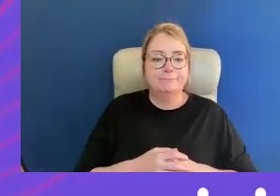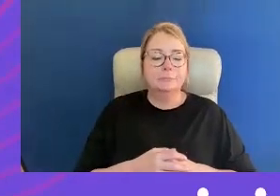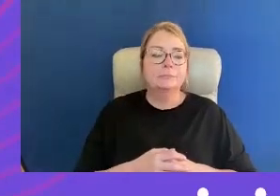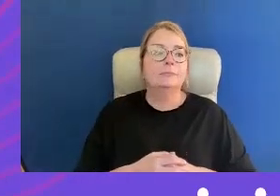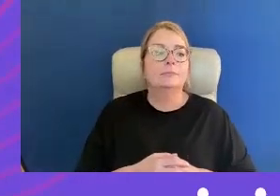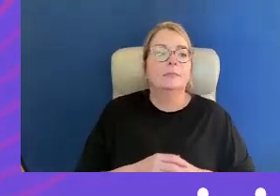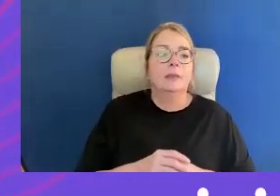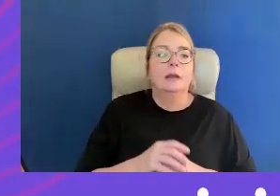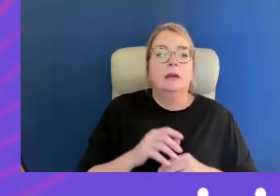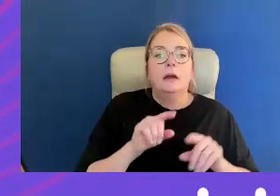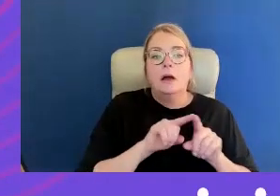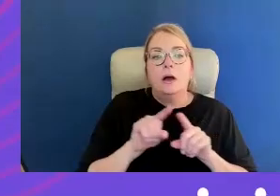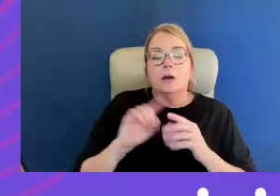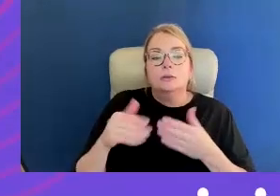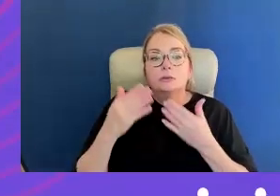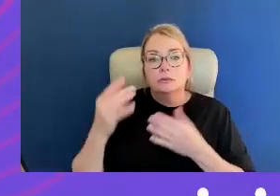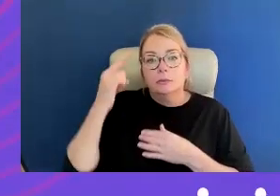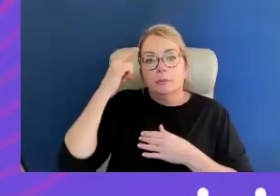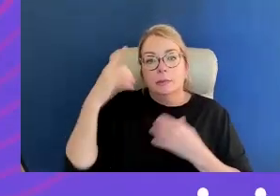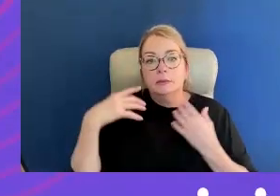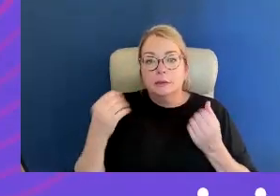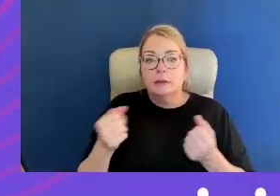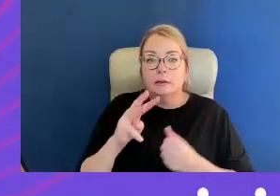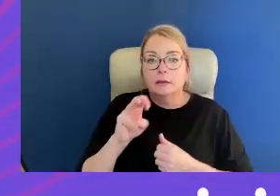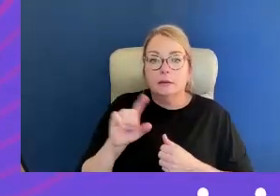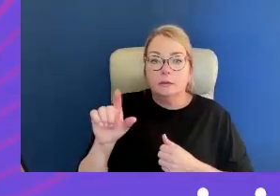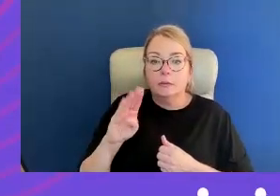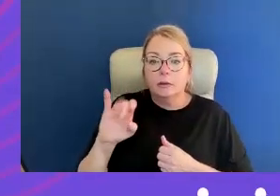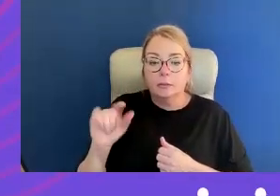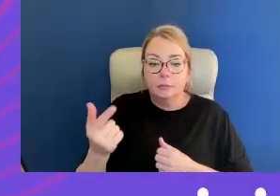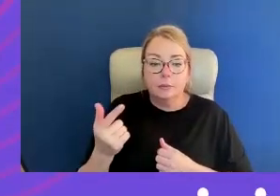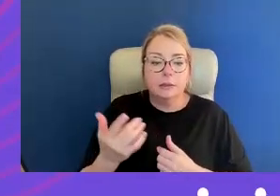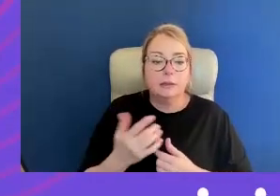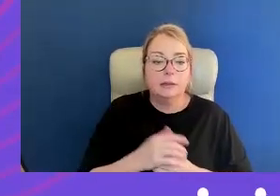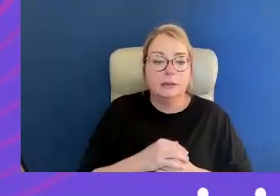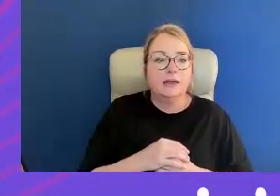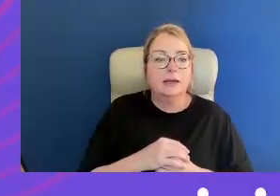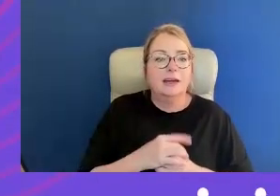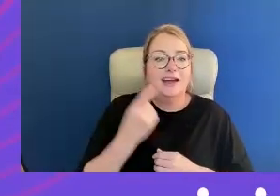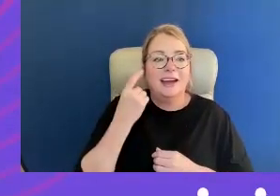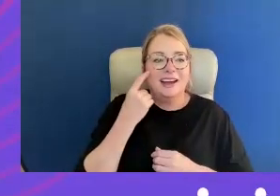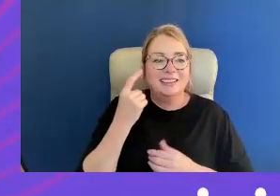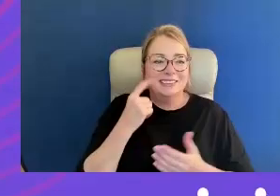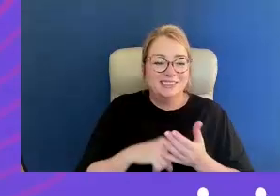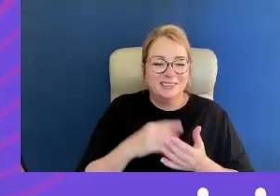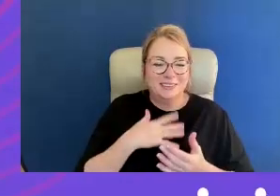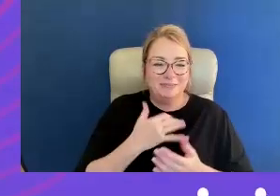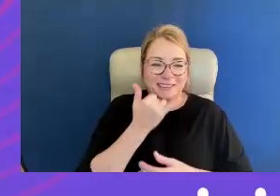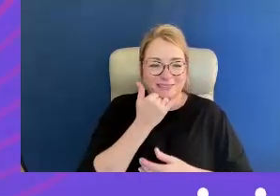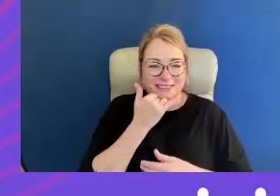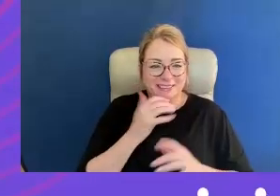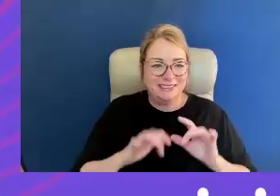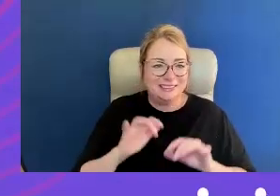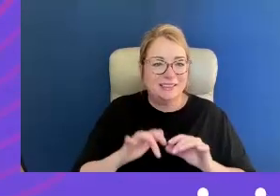So Kaiser also offers mental health and well-being resources. I just noticed my typo there. So Kaiser, you get